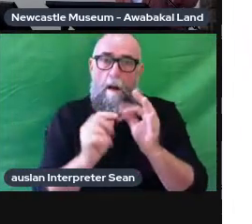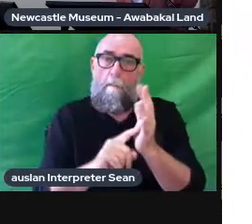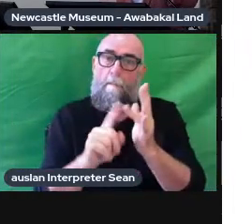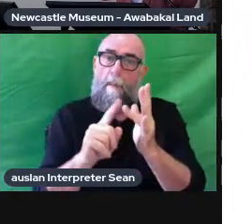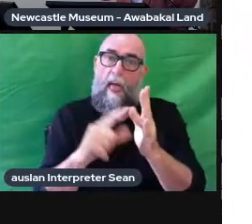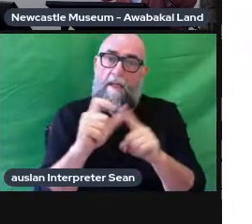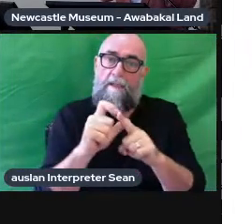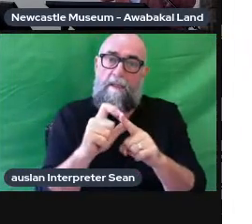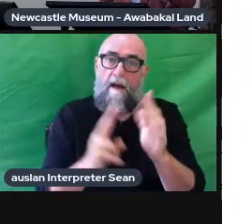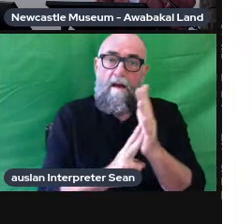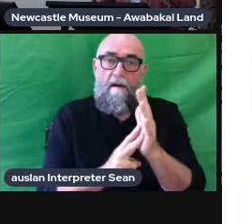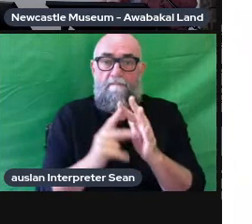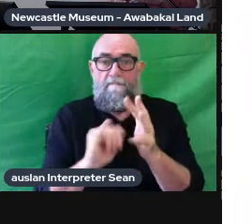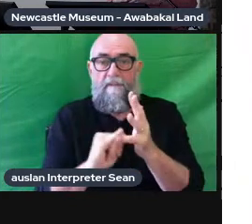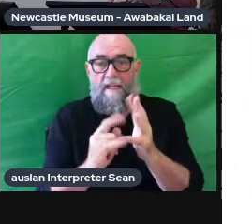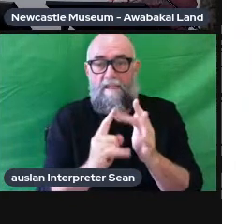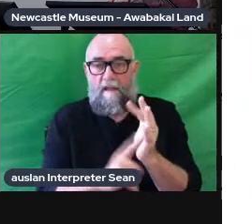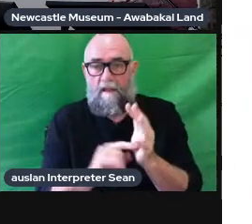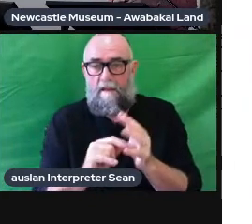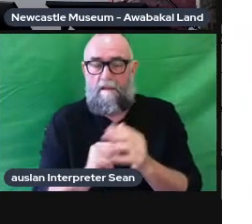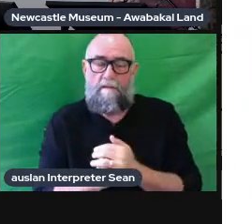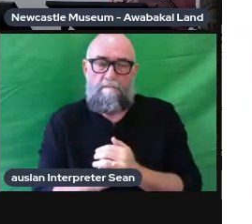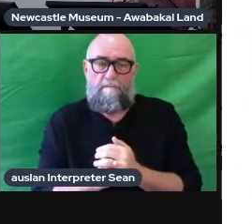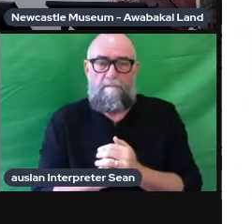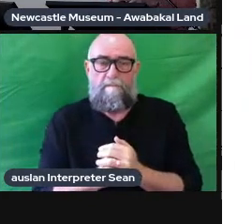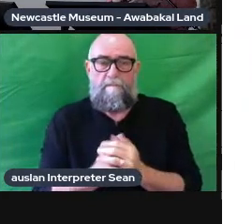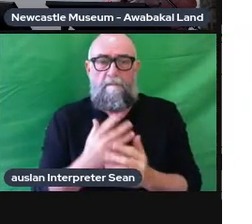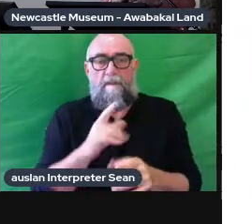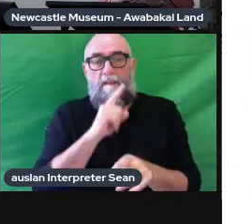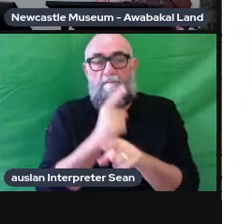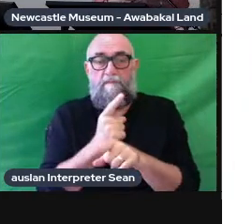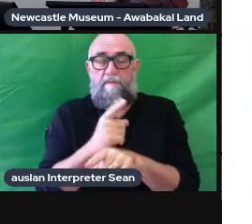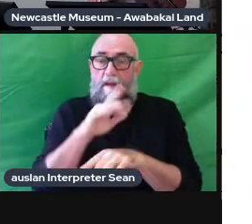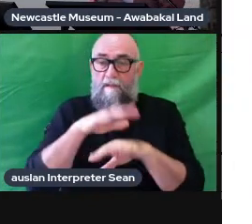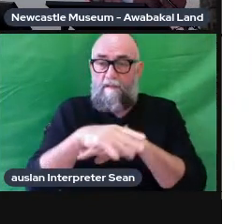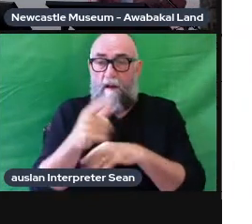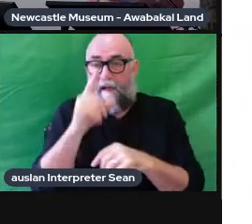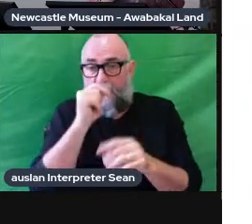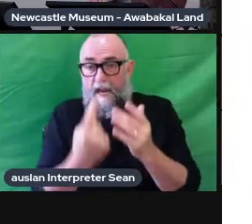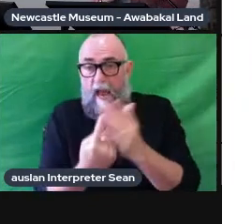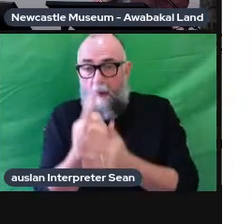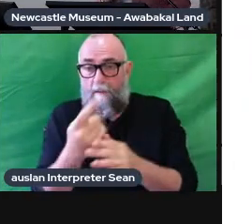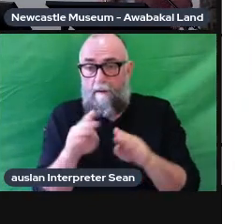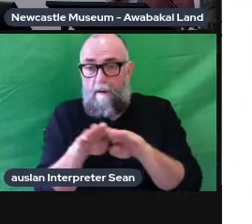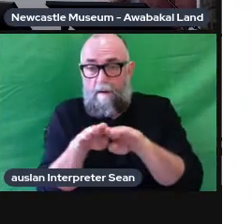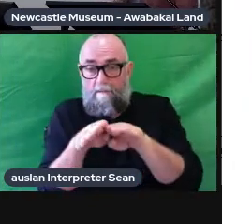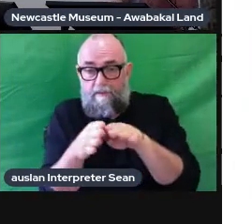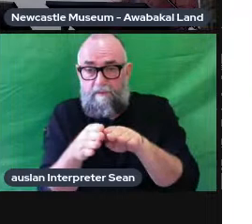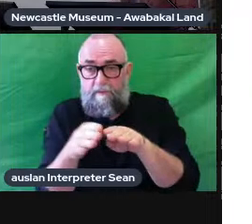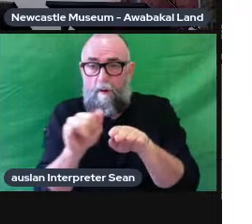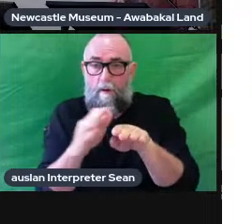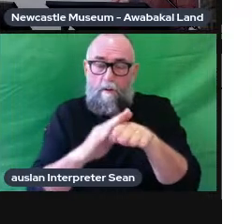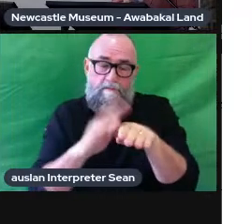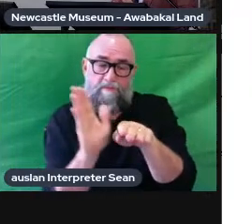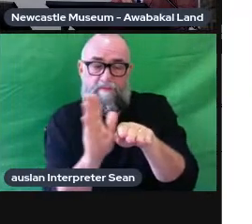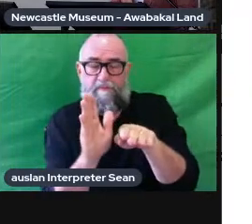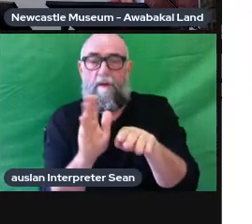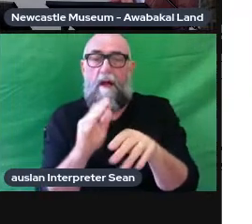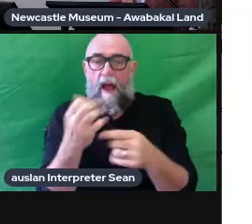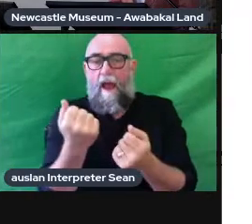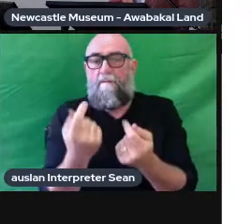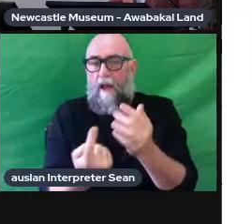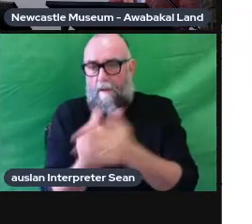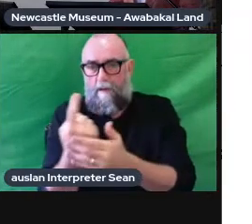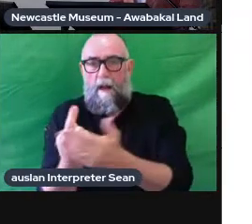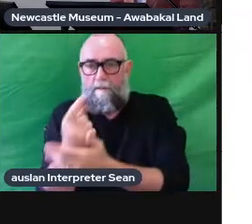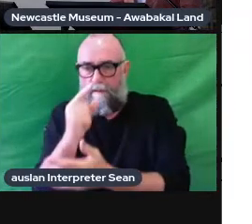dissections, so a rupture in the lining inside the blood vessels, and other sorts of major tears. And then